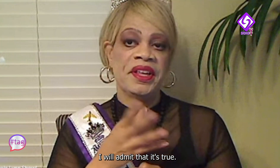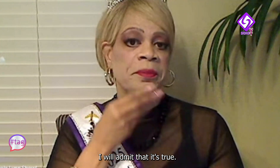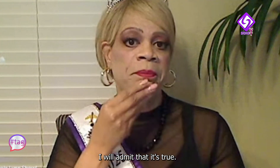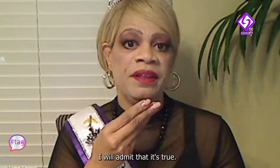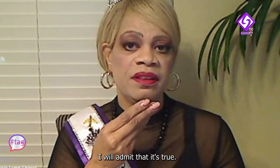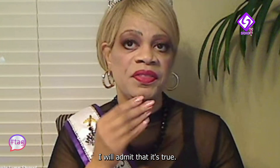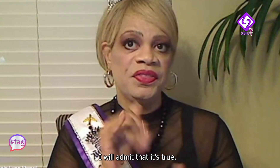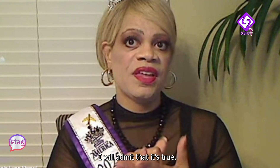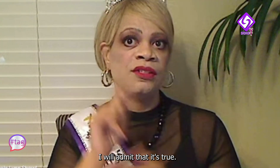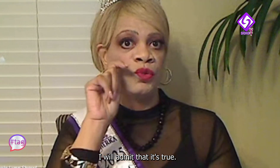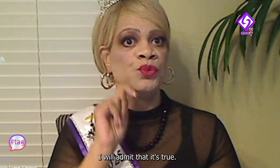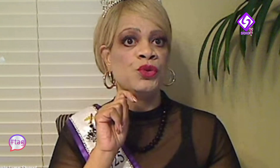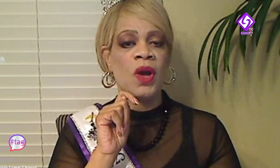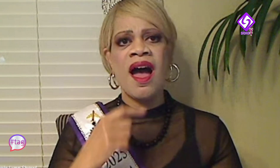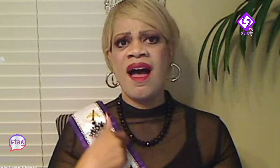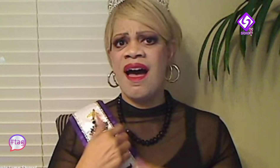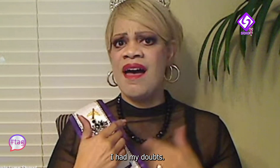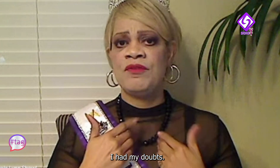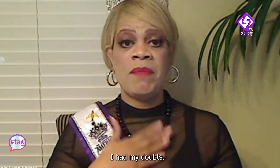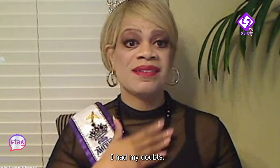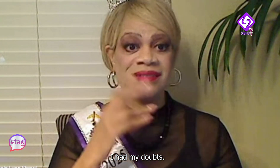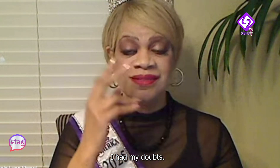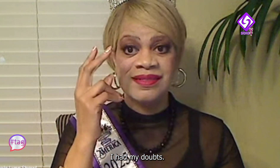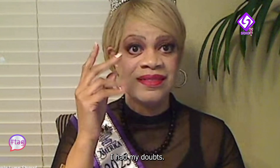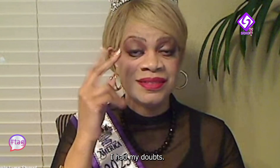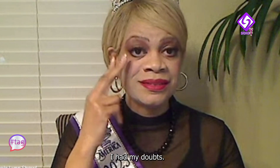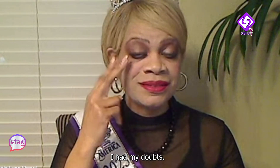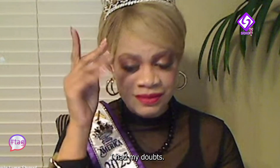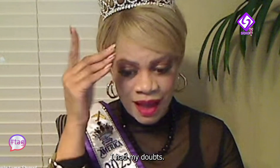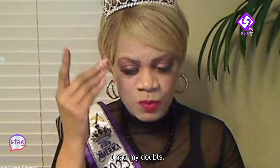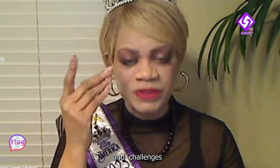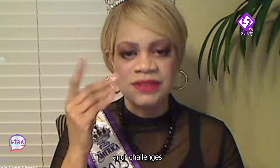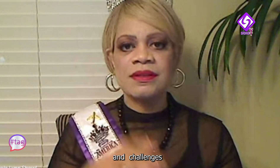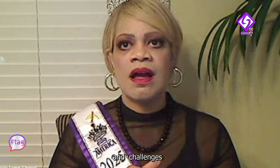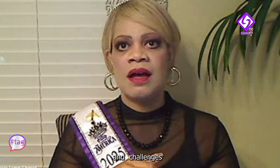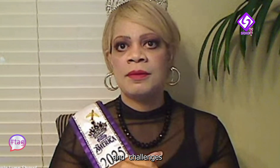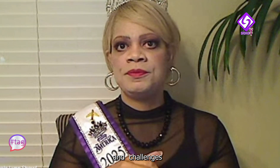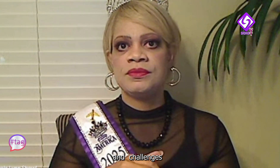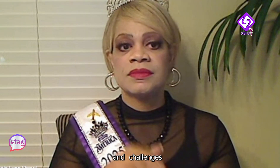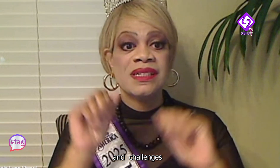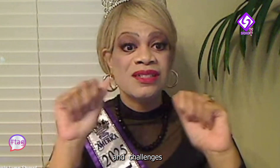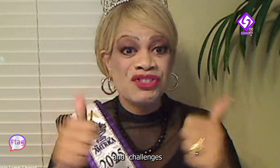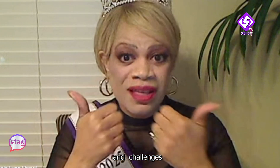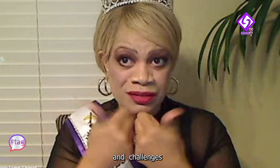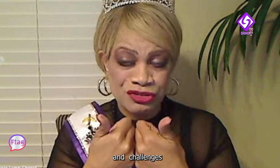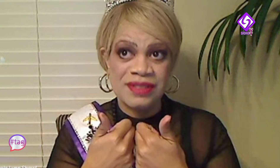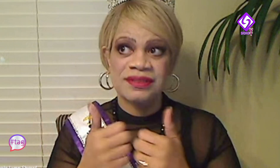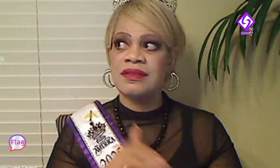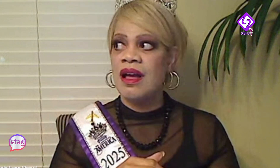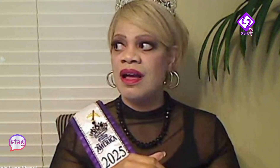I will admit that it's true. I had my doubts and challenges.